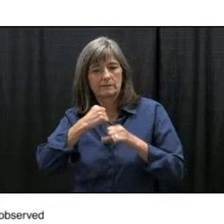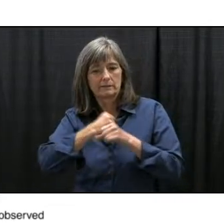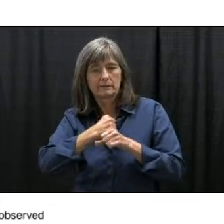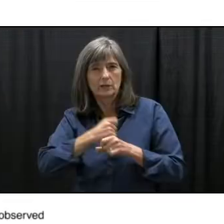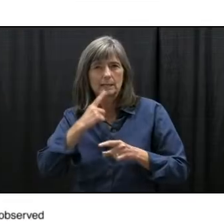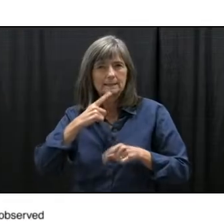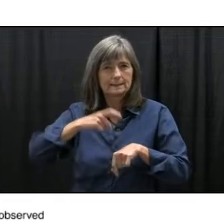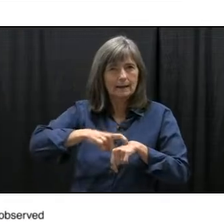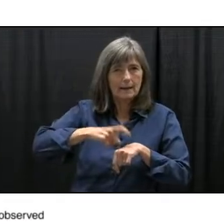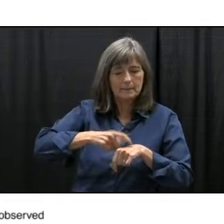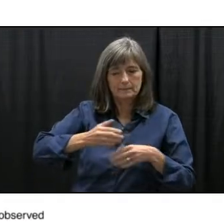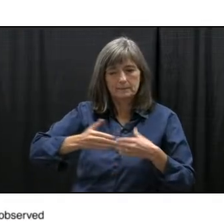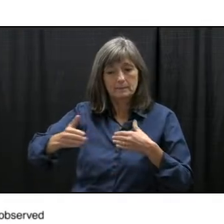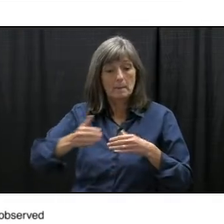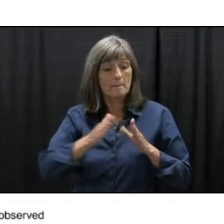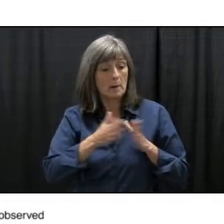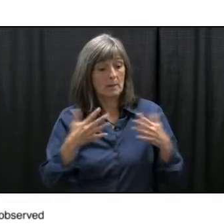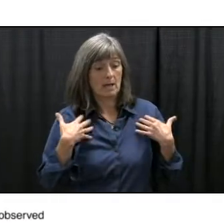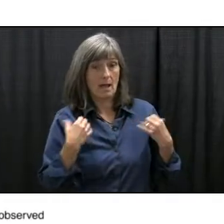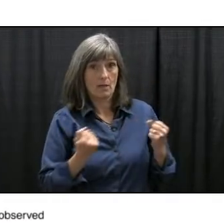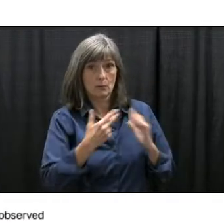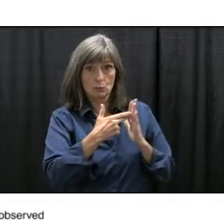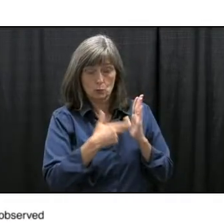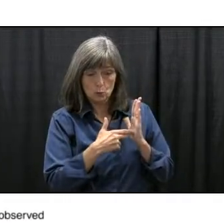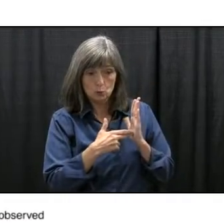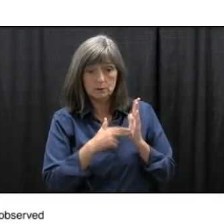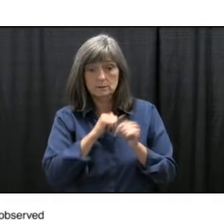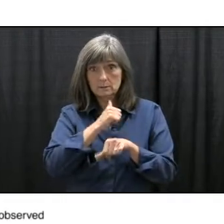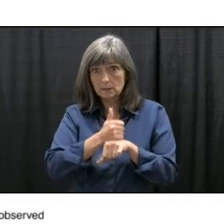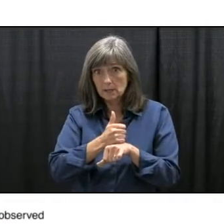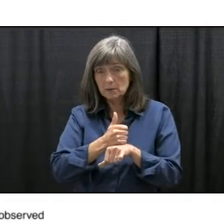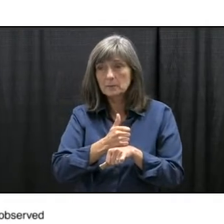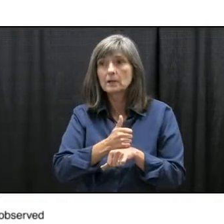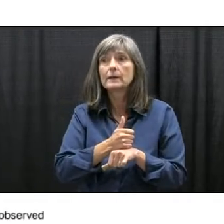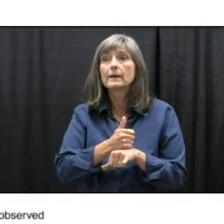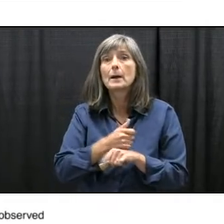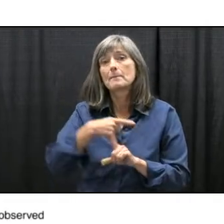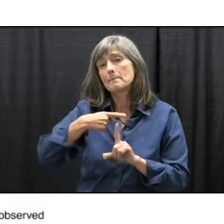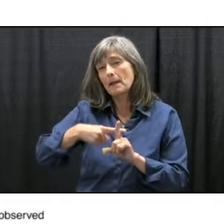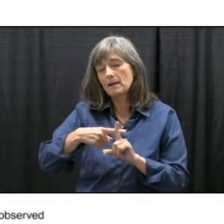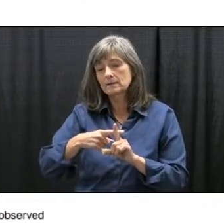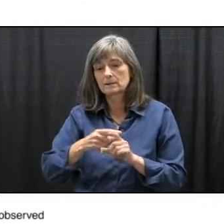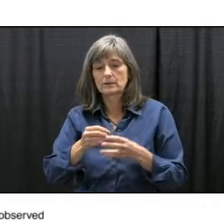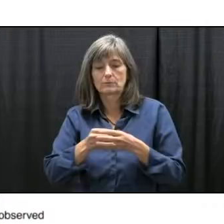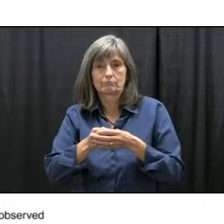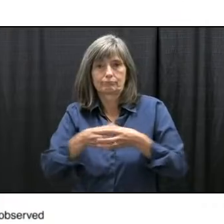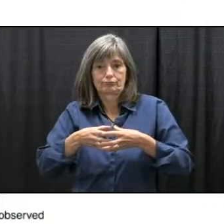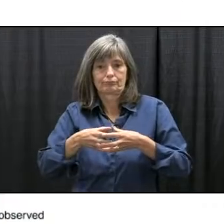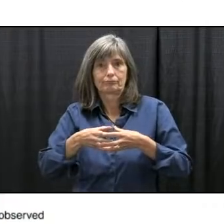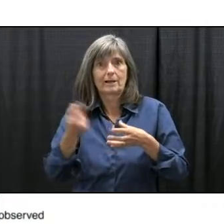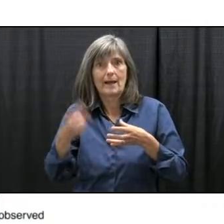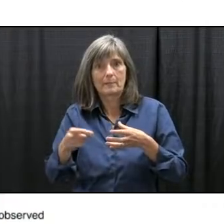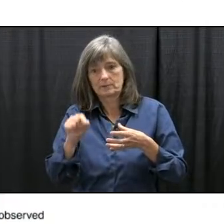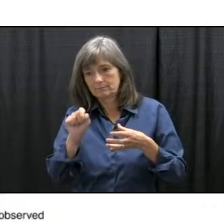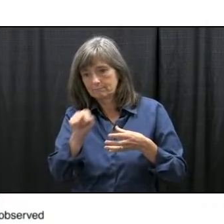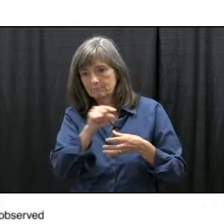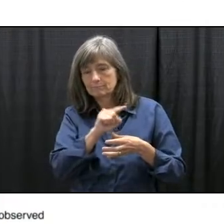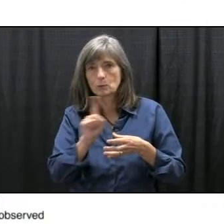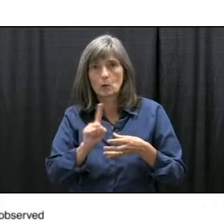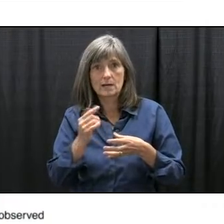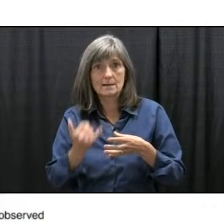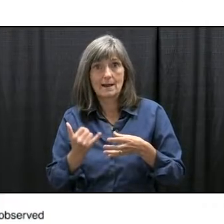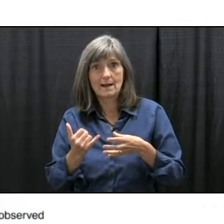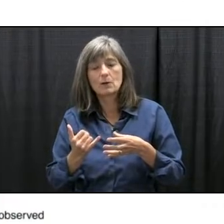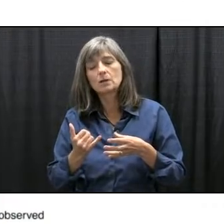account some of the public health measures that have been put in place. And the clusters that are there now that we're aware of, we're